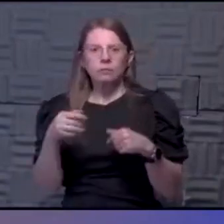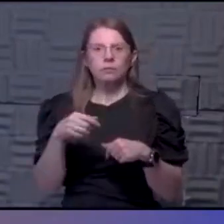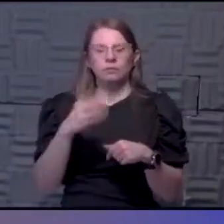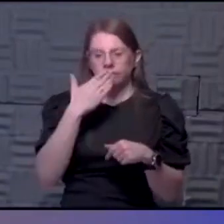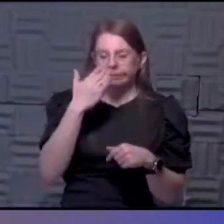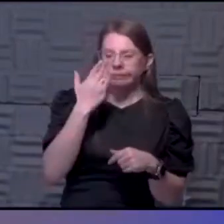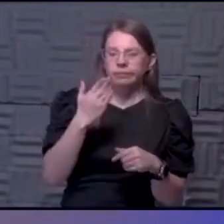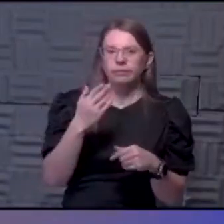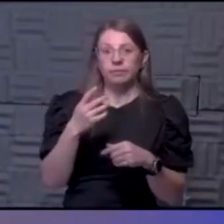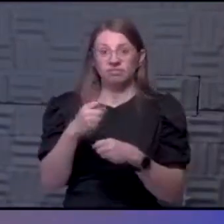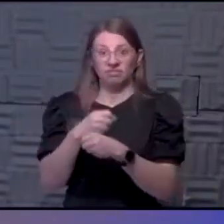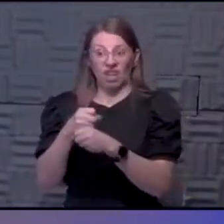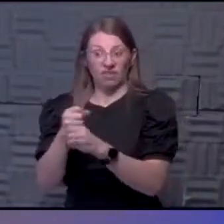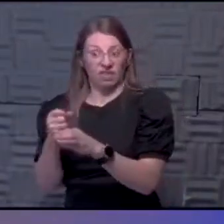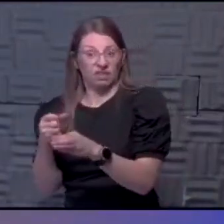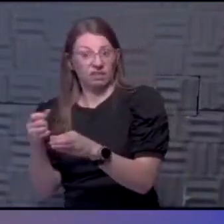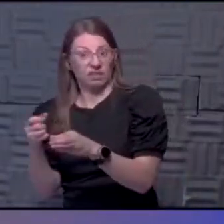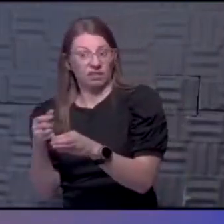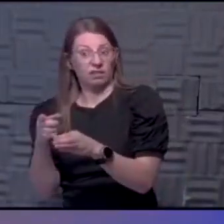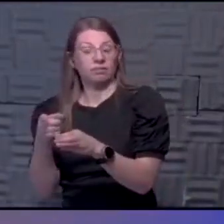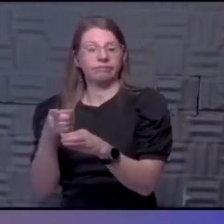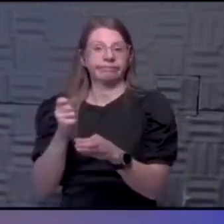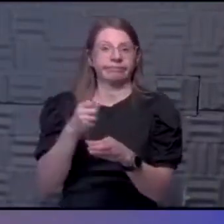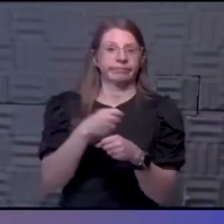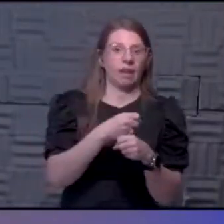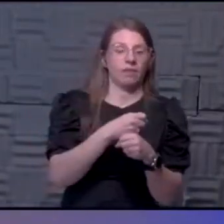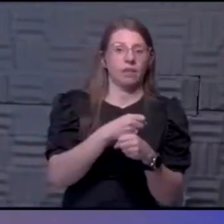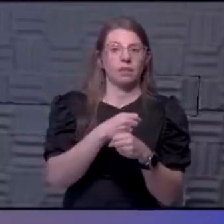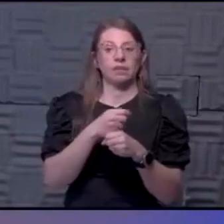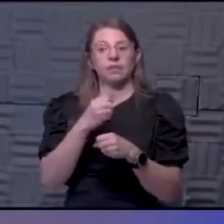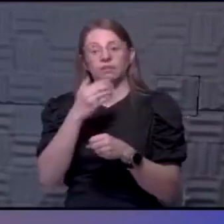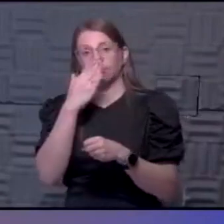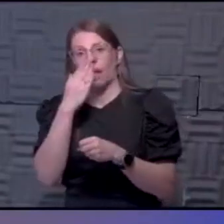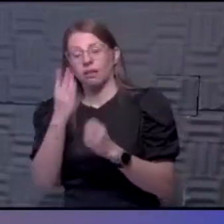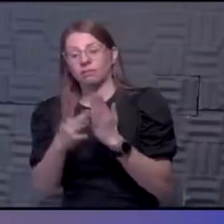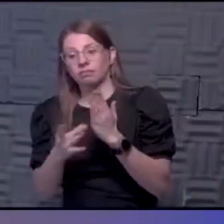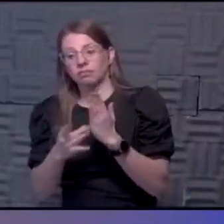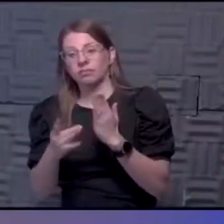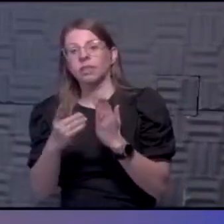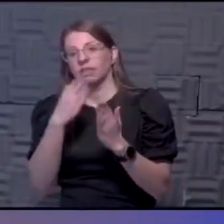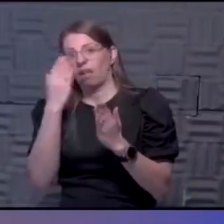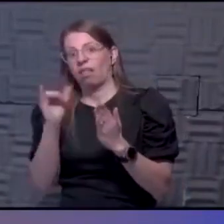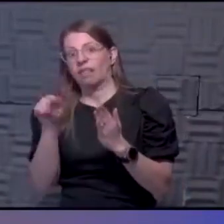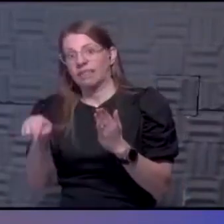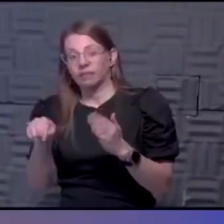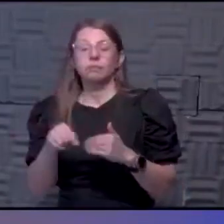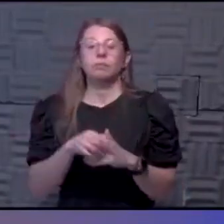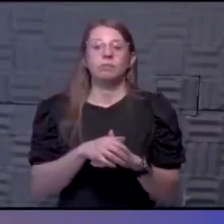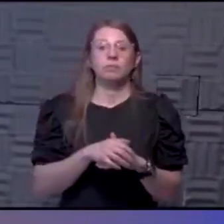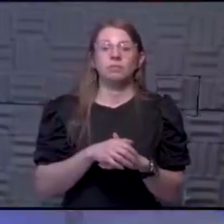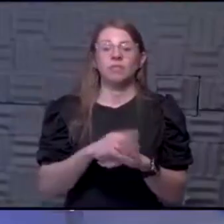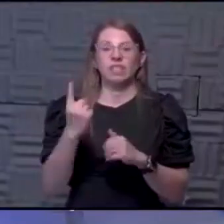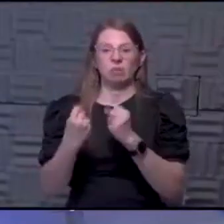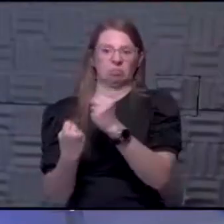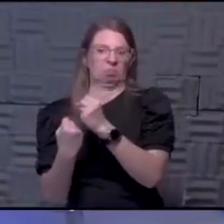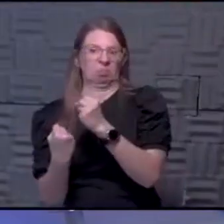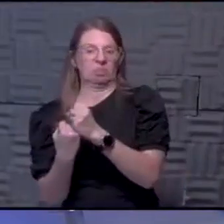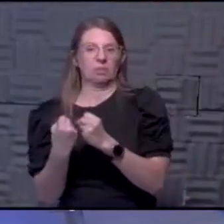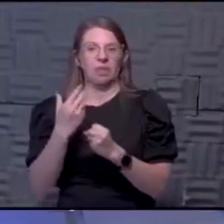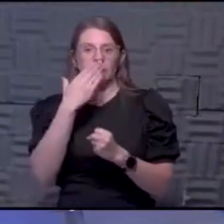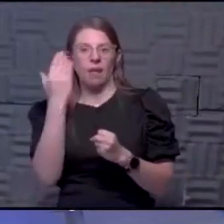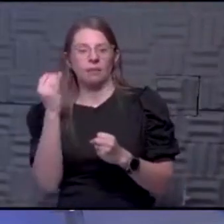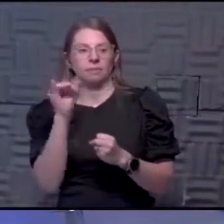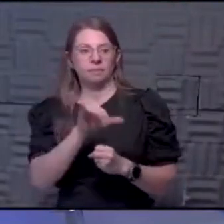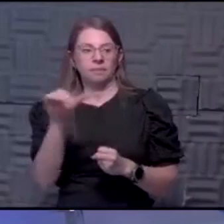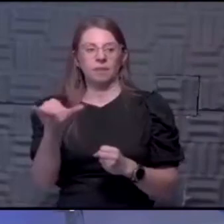like, yep, this is coffee that smells like coffee, or yep, this is an essential oil that does truly smell like this thing. I think that's pretty cool. So here's the long